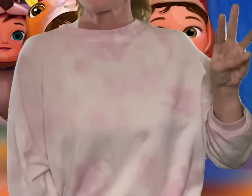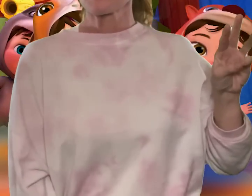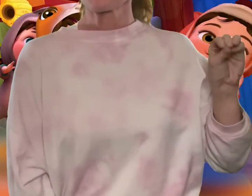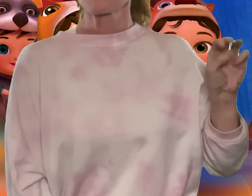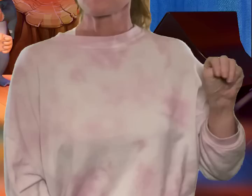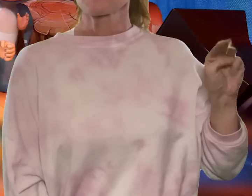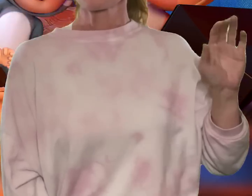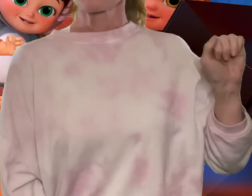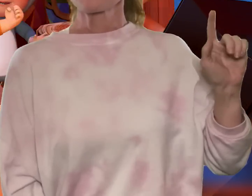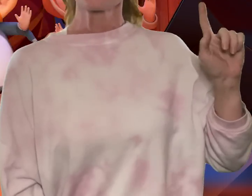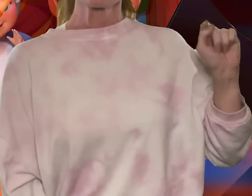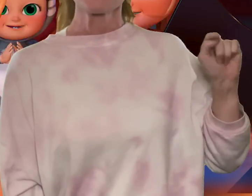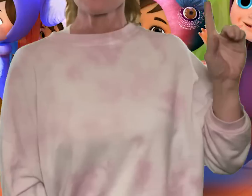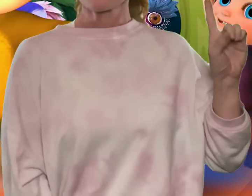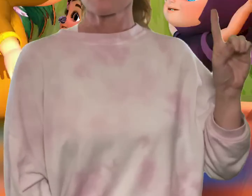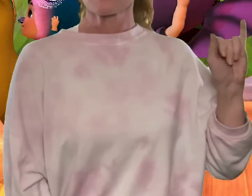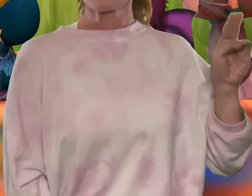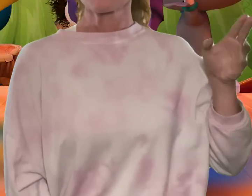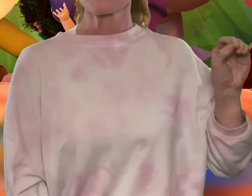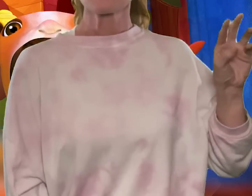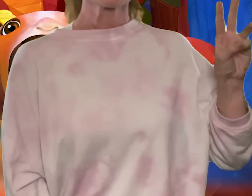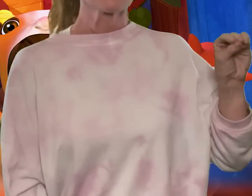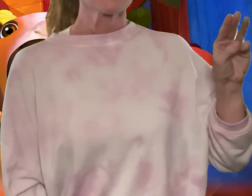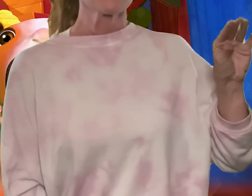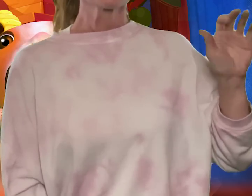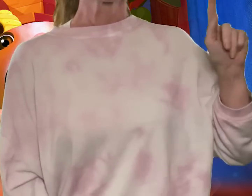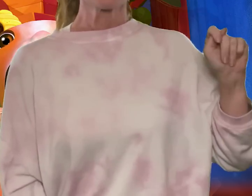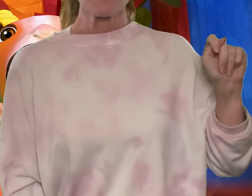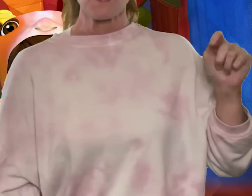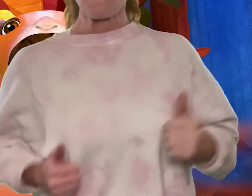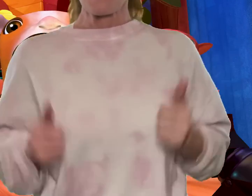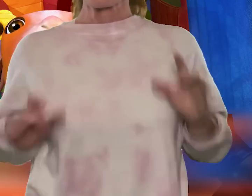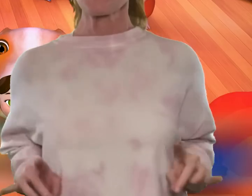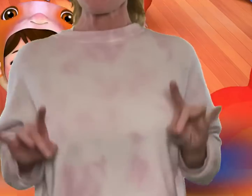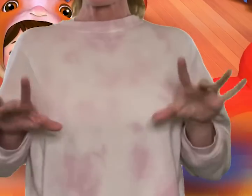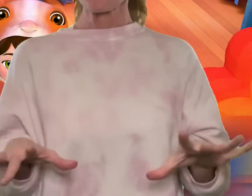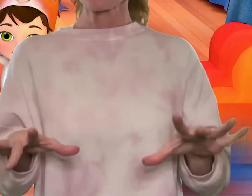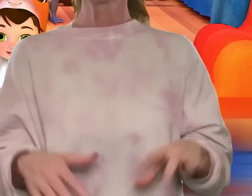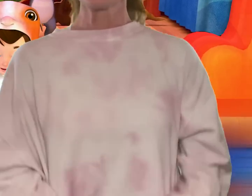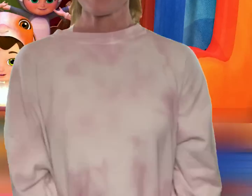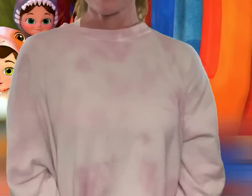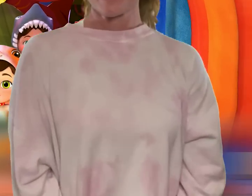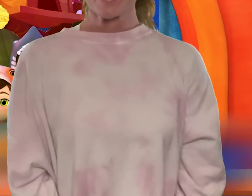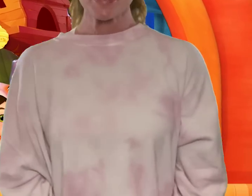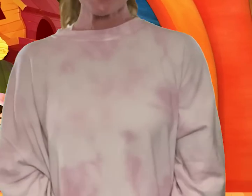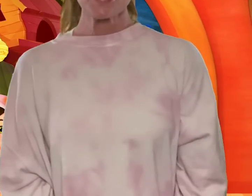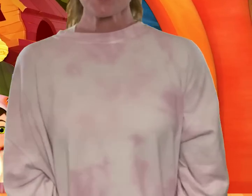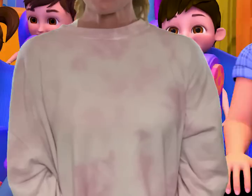the wom bat the Dingle and the wombat the Dingle and the wombat live in